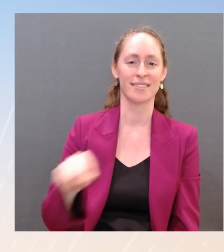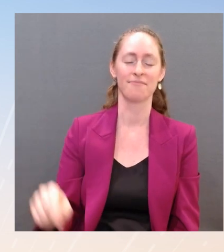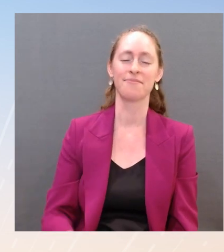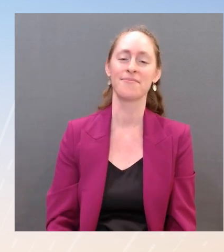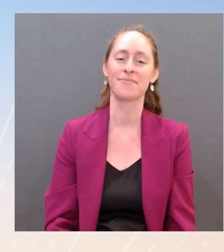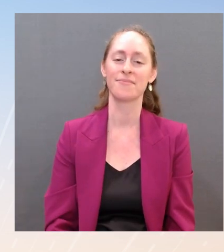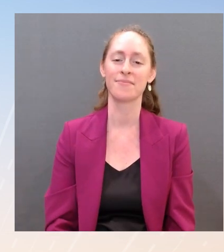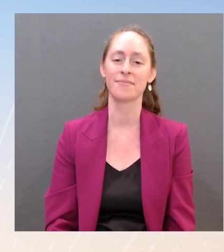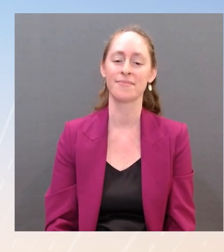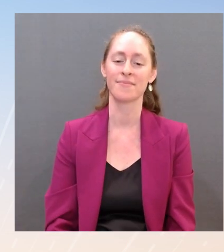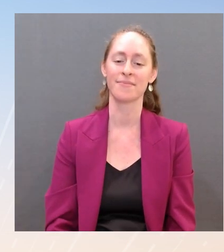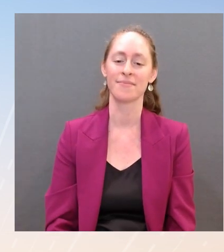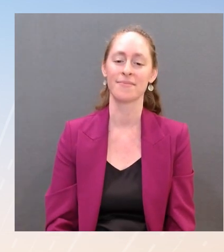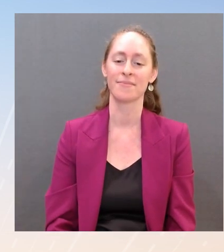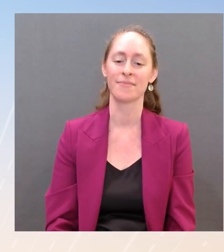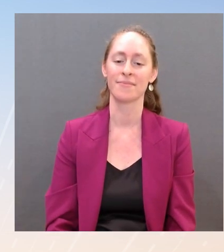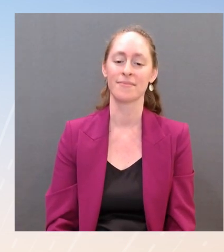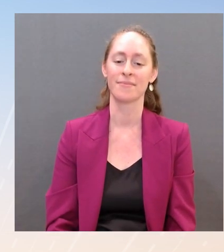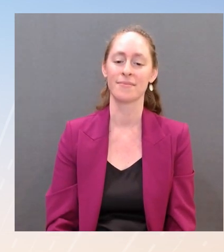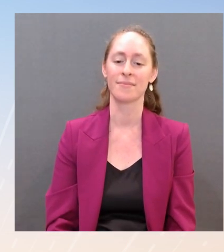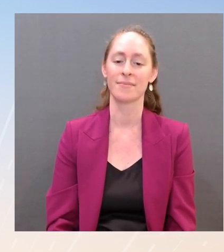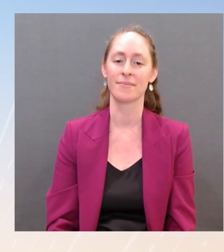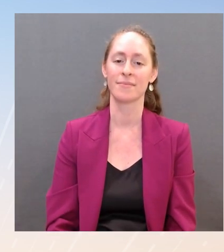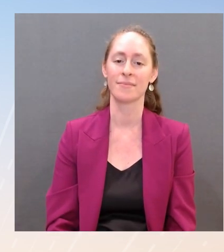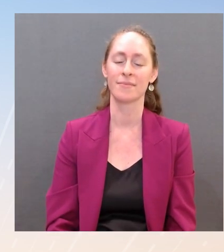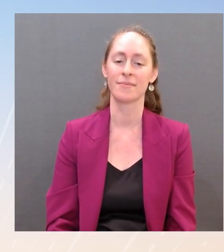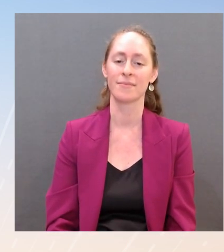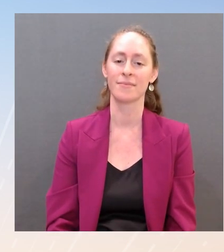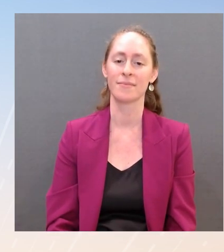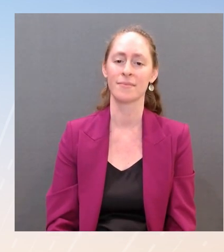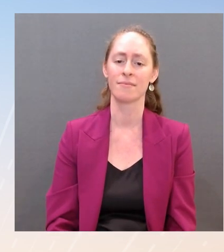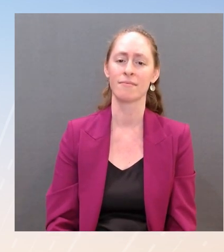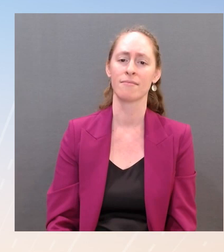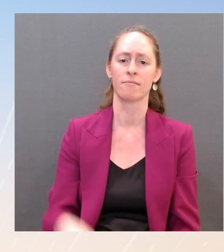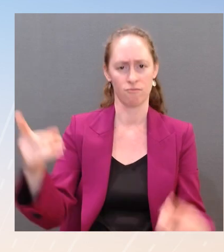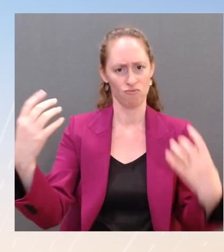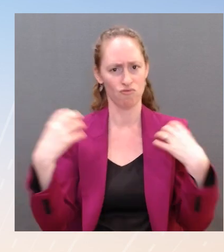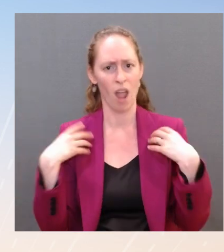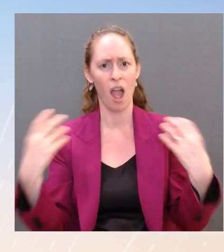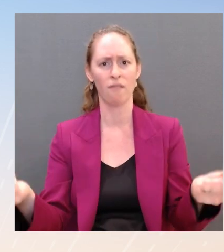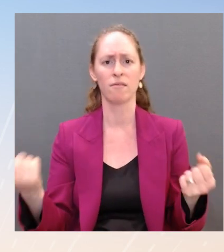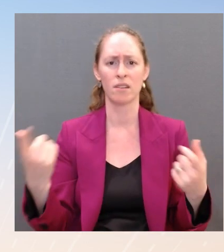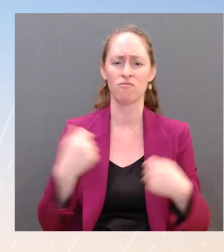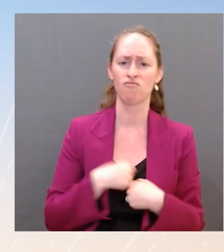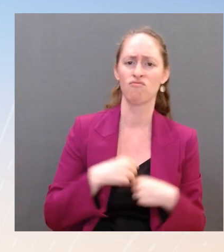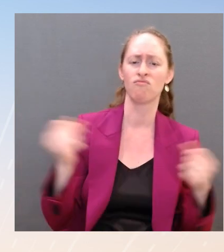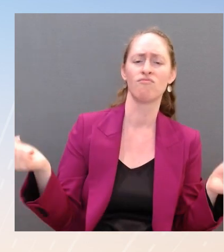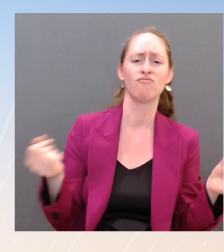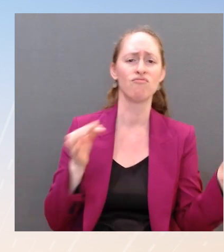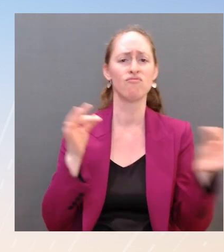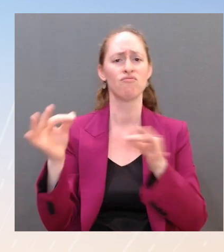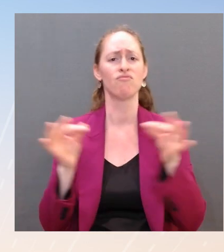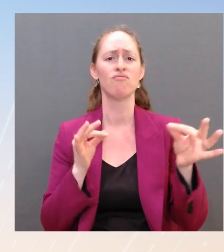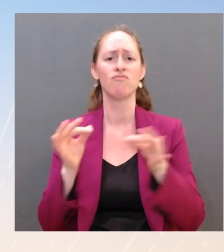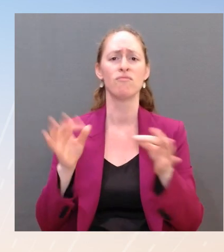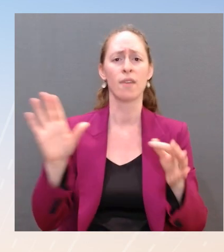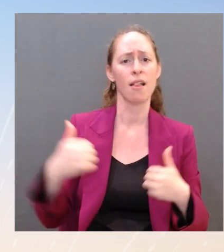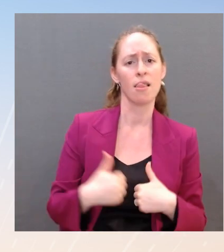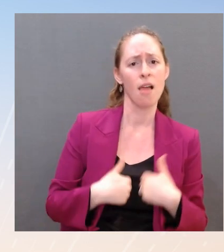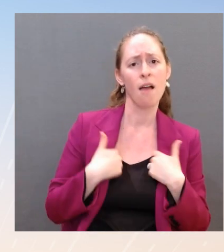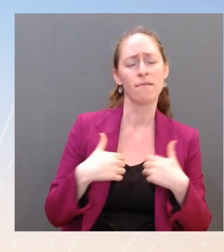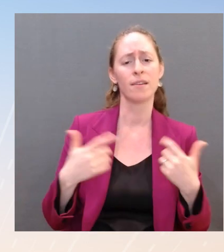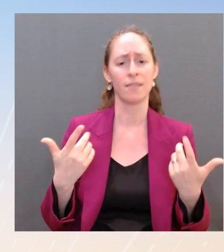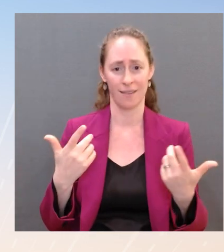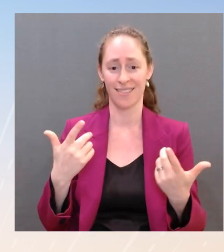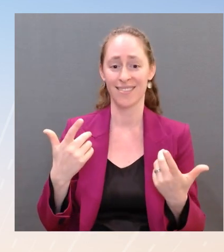Has been courageously outspoken about her own challenges. And Selena, I'm so glad that your mom